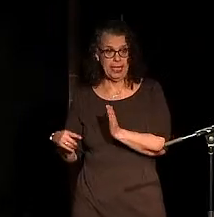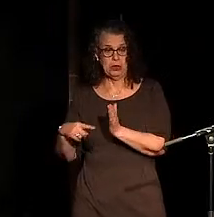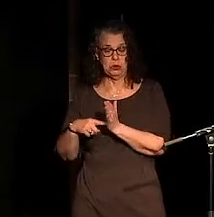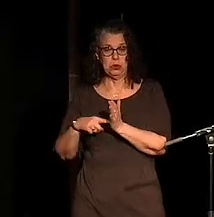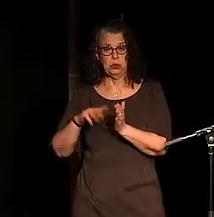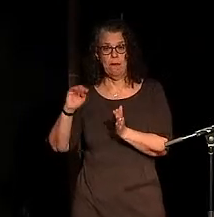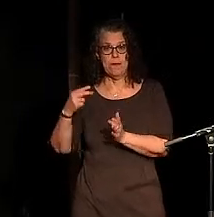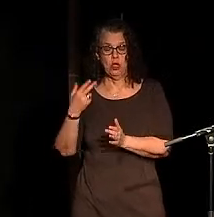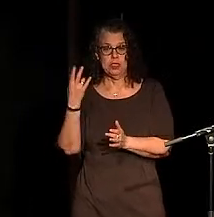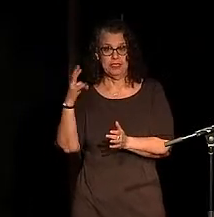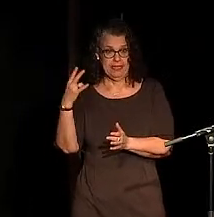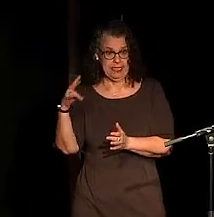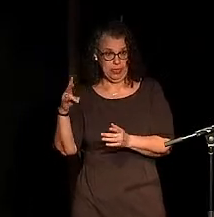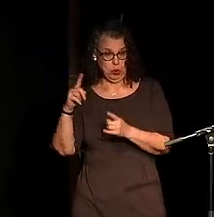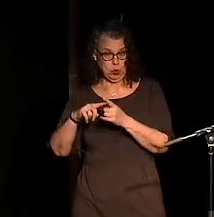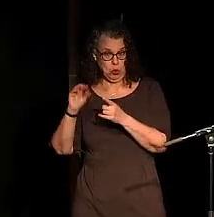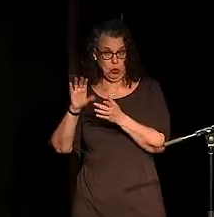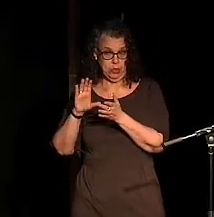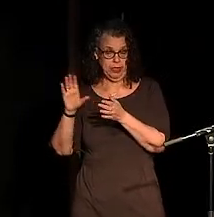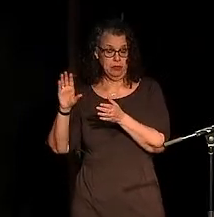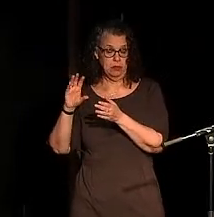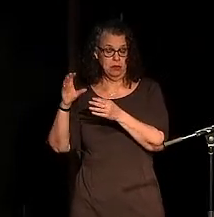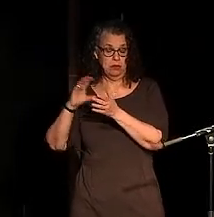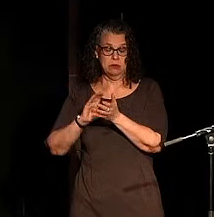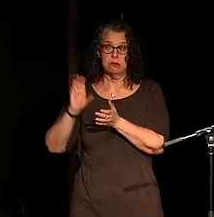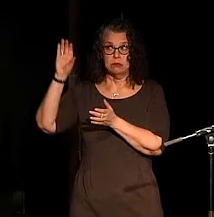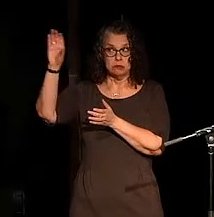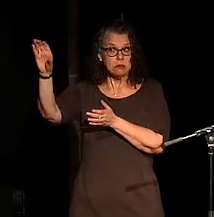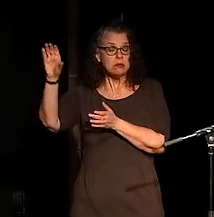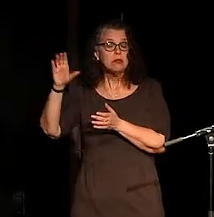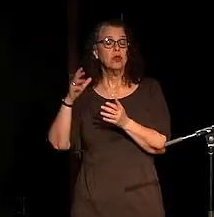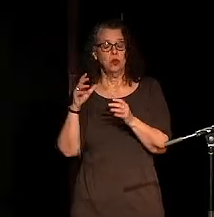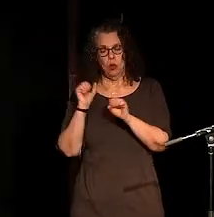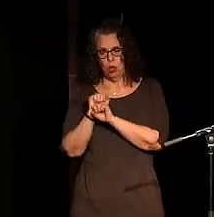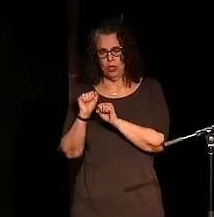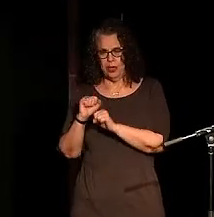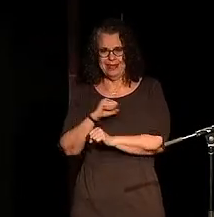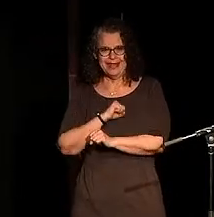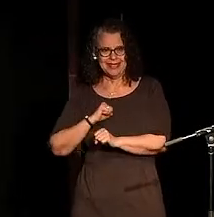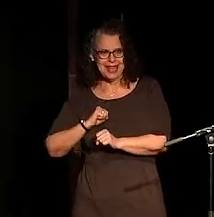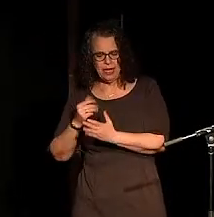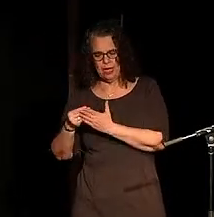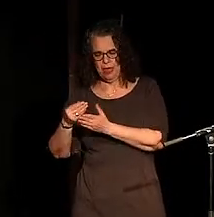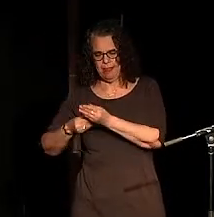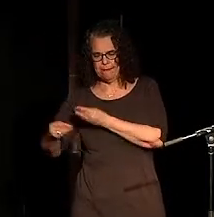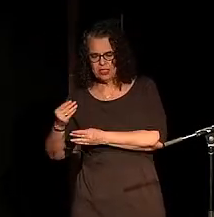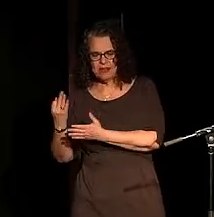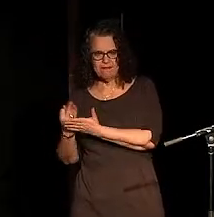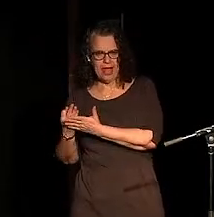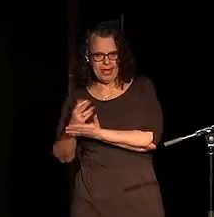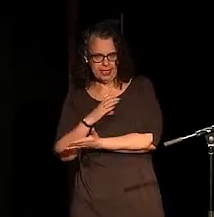March 17th to CUNY. We're working with Senate Budget and Finance Committee